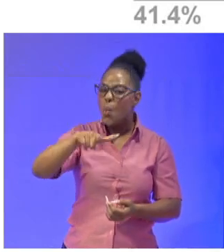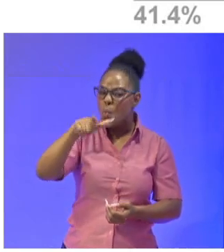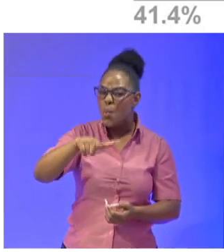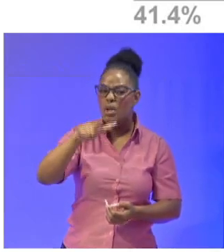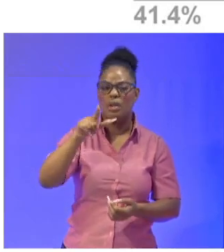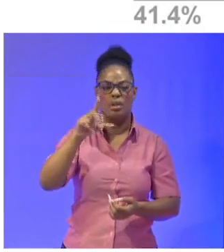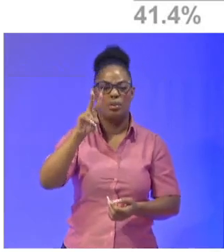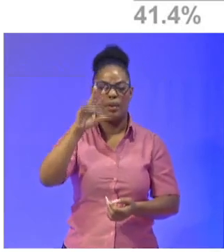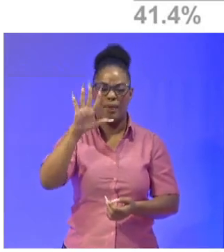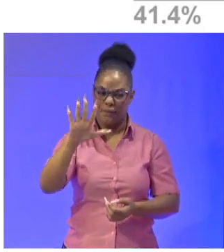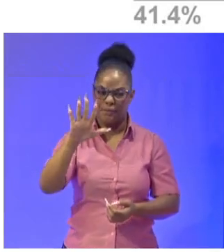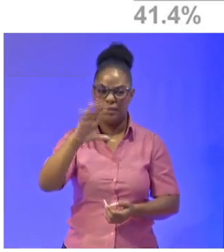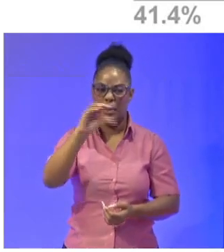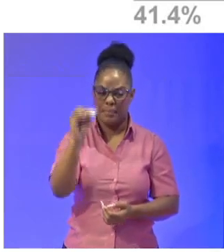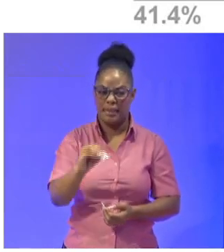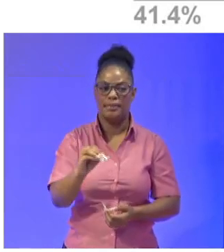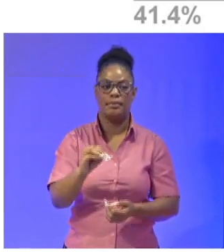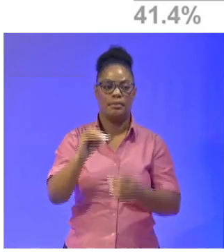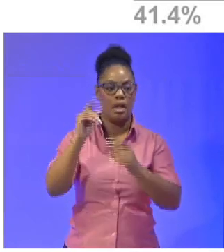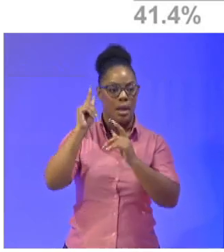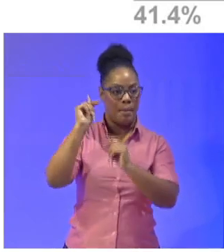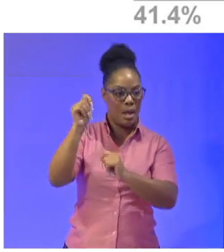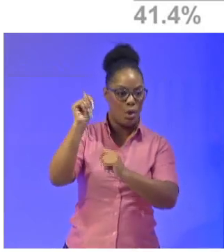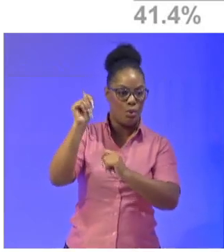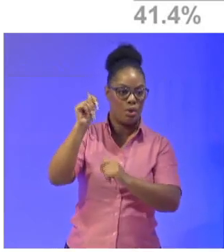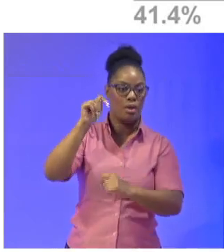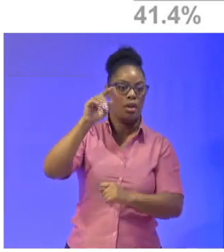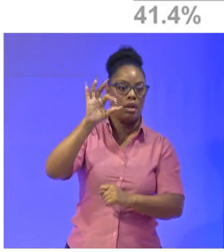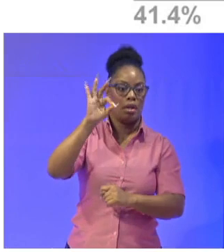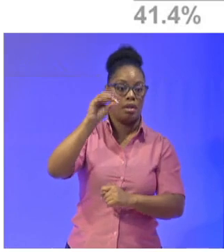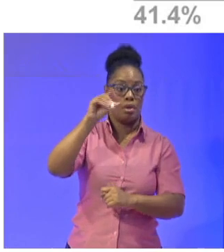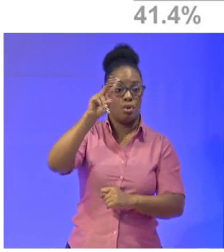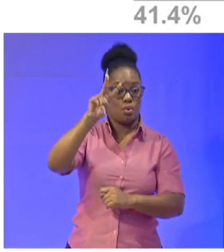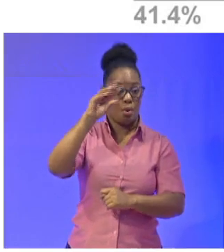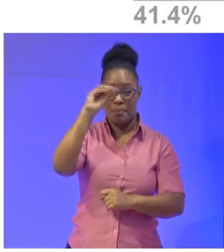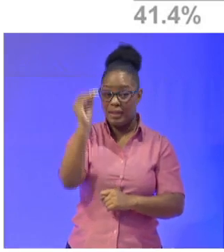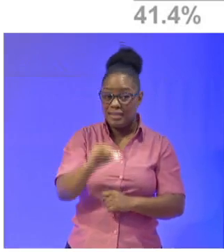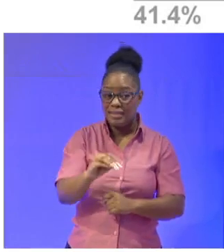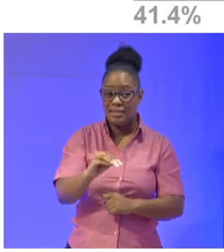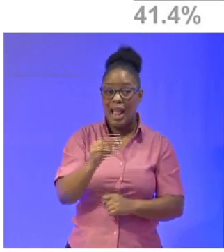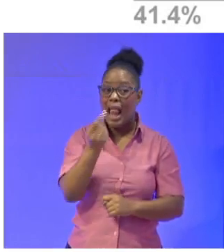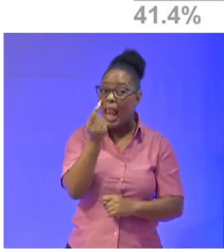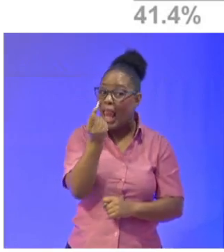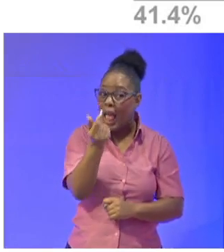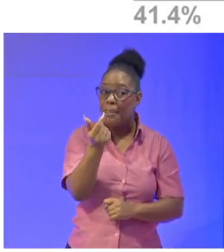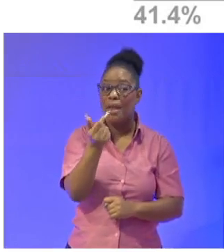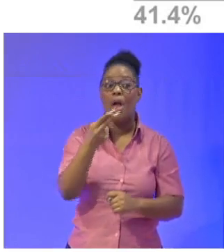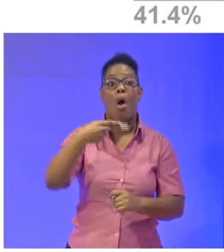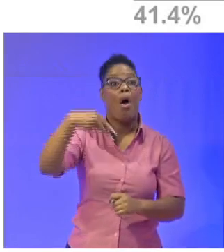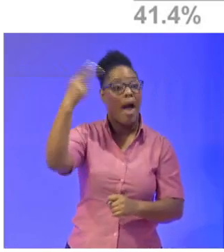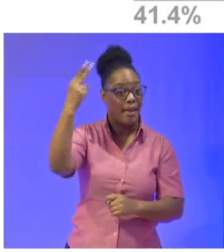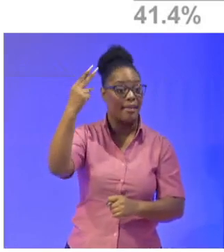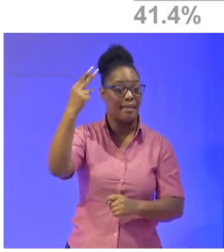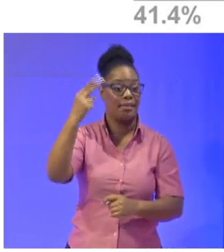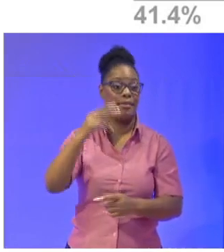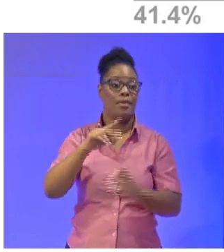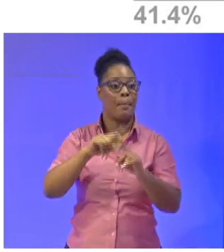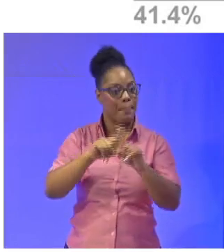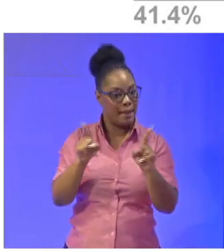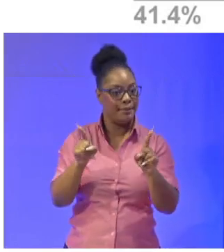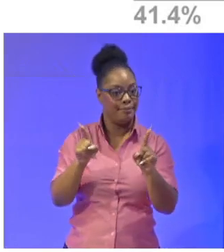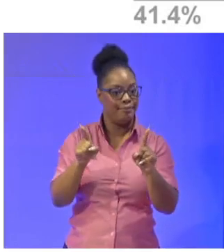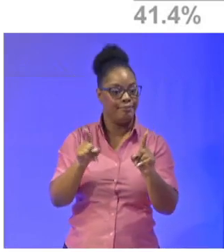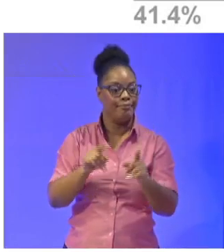Tobago, we see 9.2, which is a little bit higher than we expected for Tobago at this point in time, but it still decreased from a